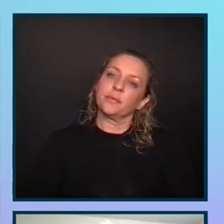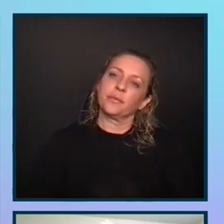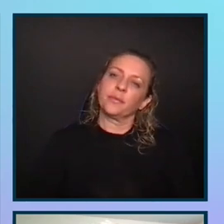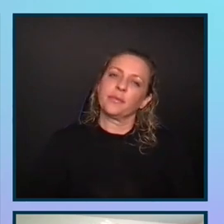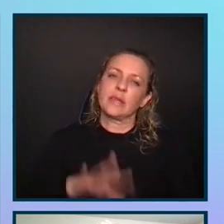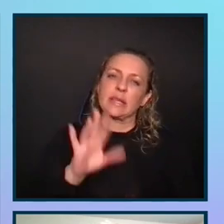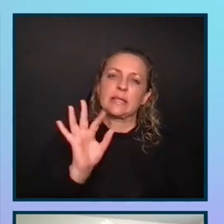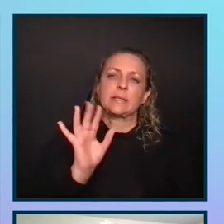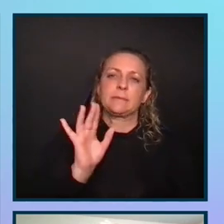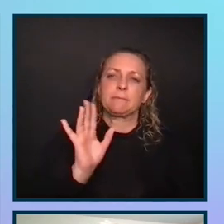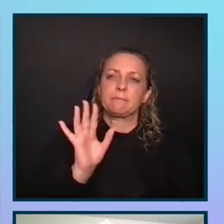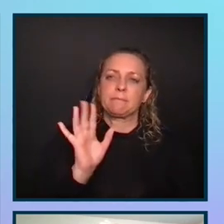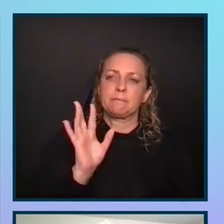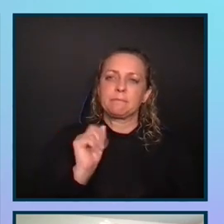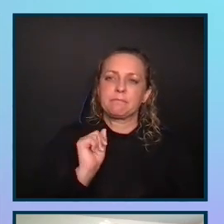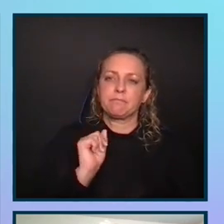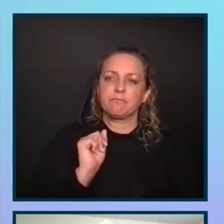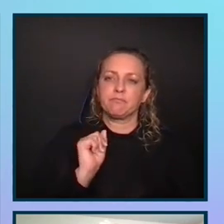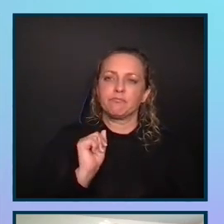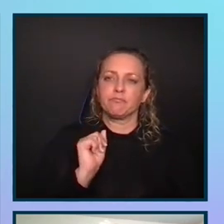And